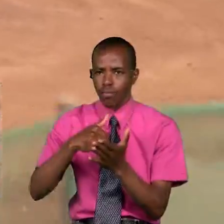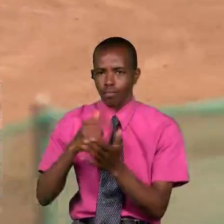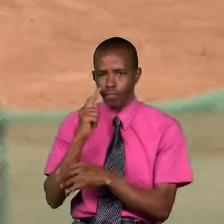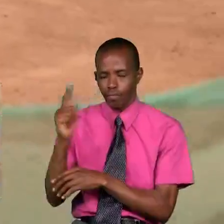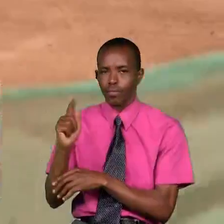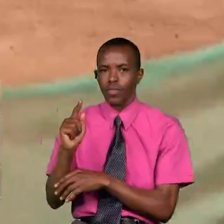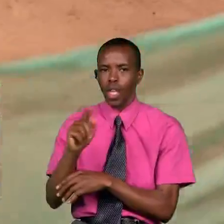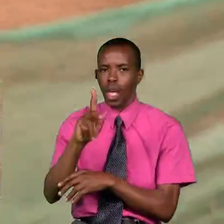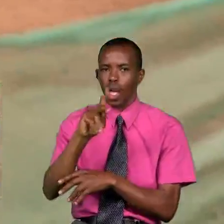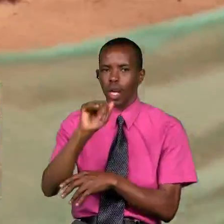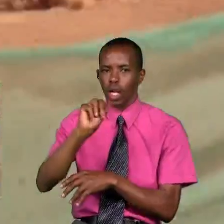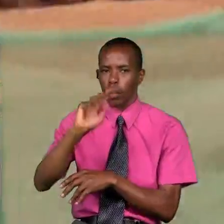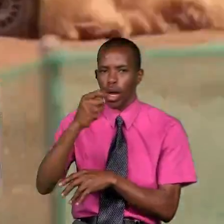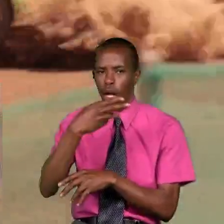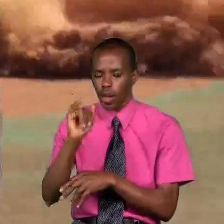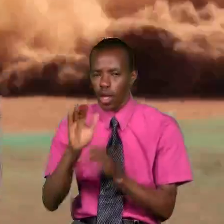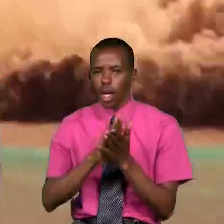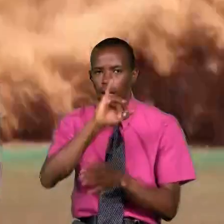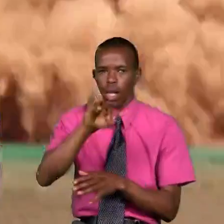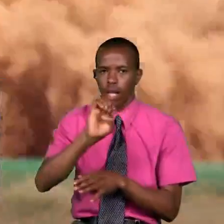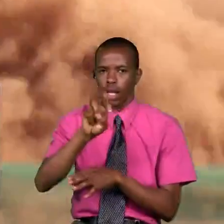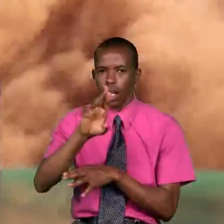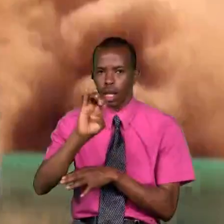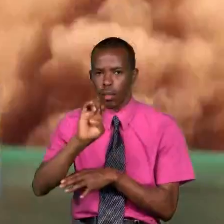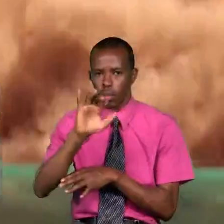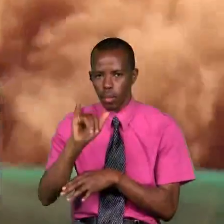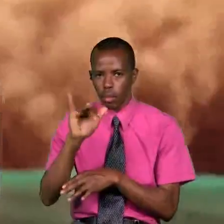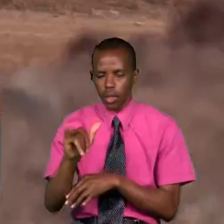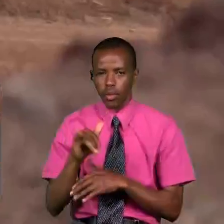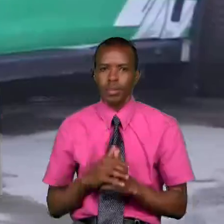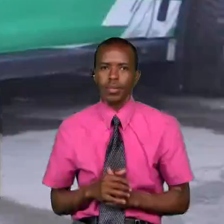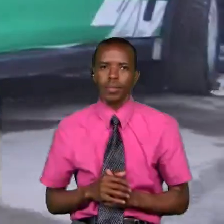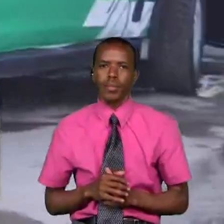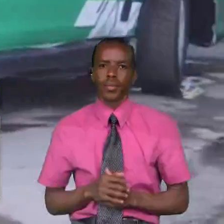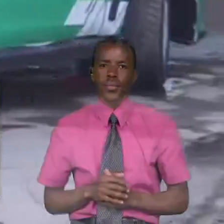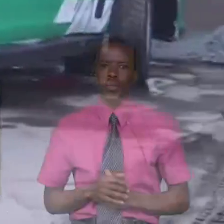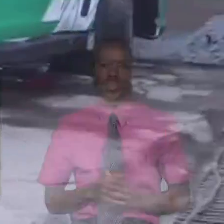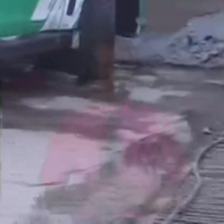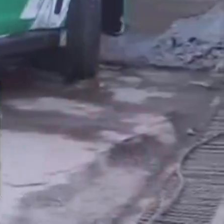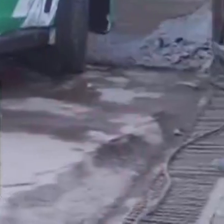MC Rai Kimathi and Jeremy Wahome.